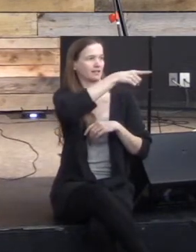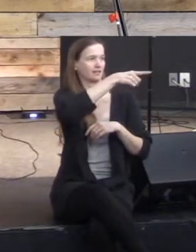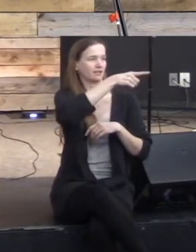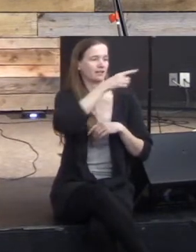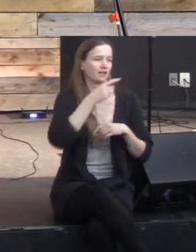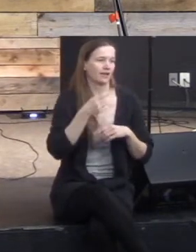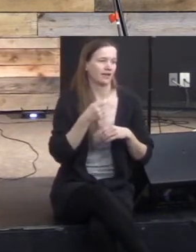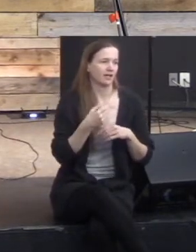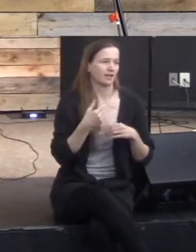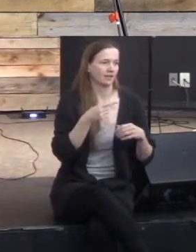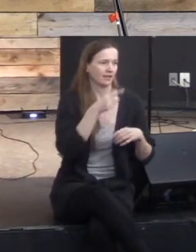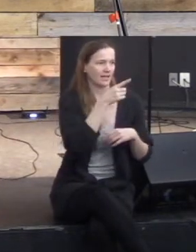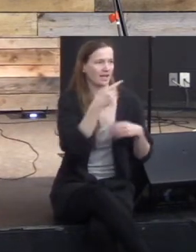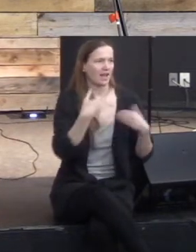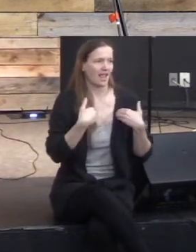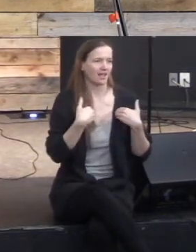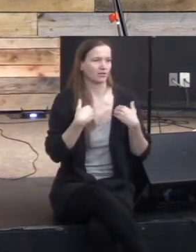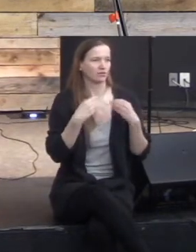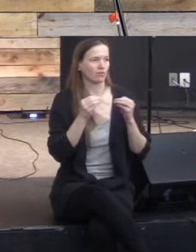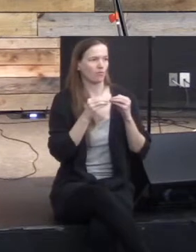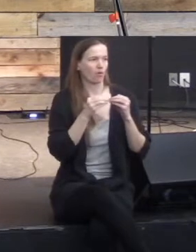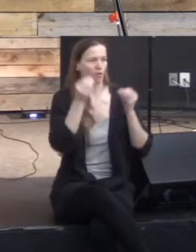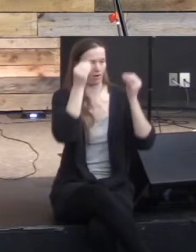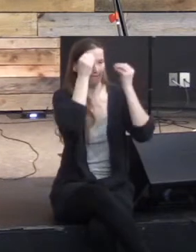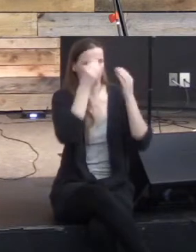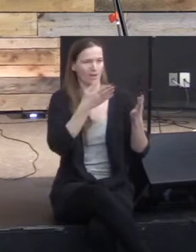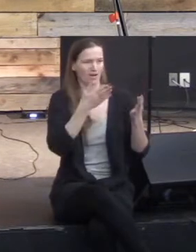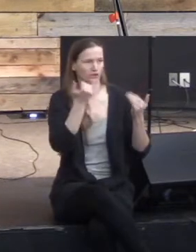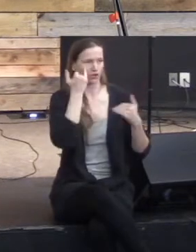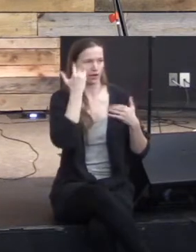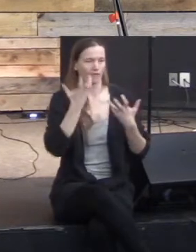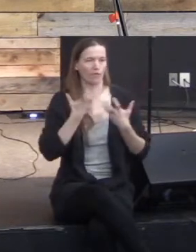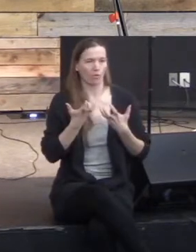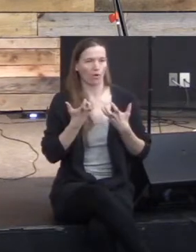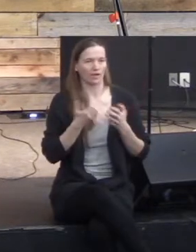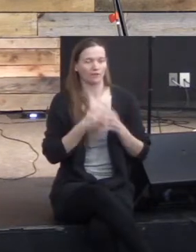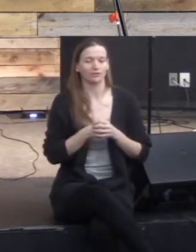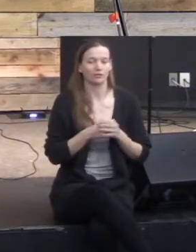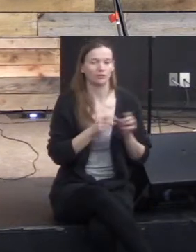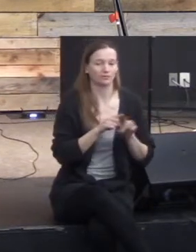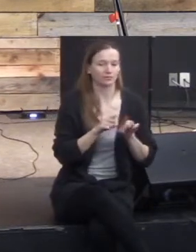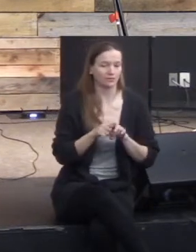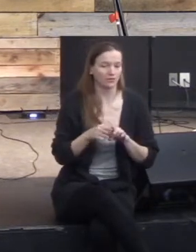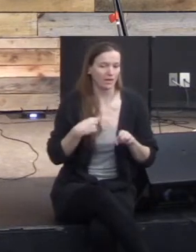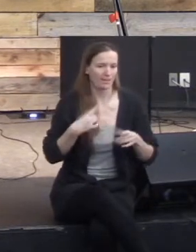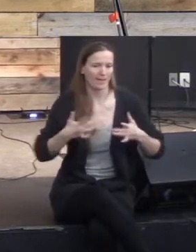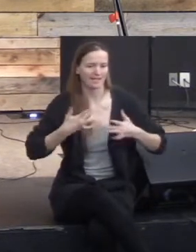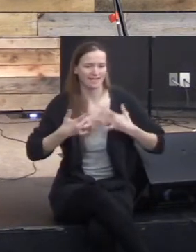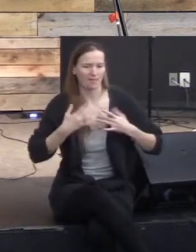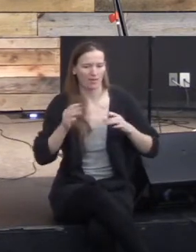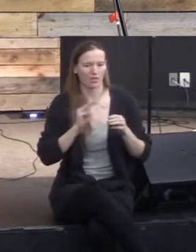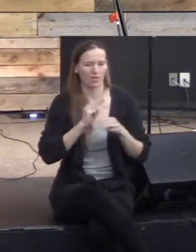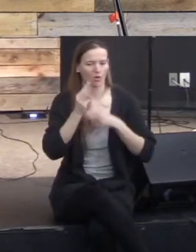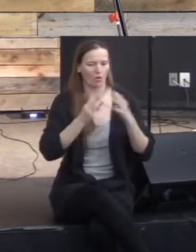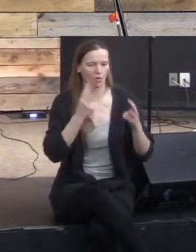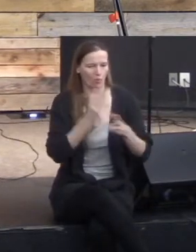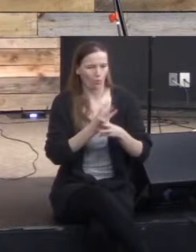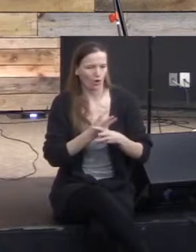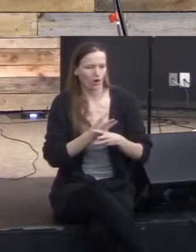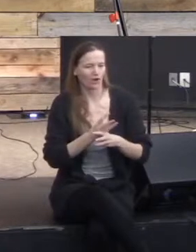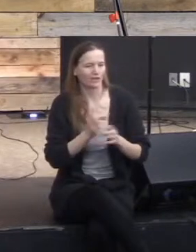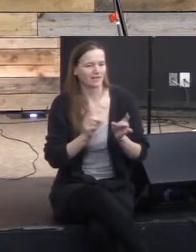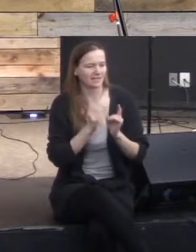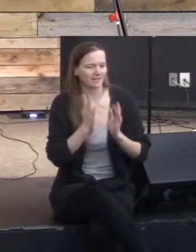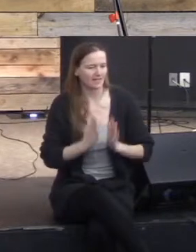that. Also, I am super fired up about the World Discipleship Summit in